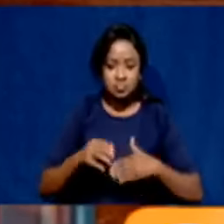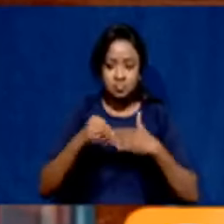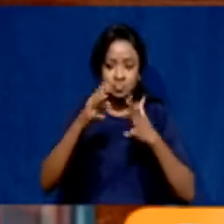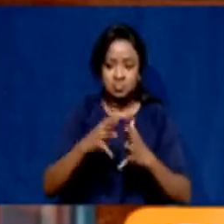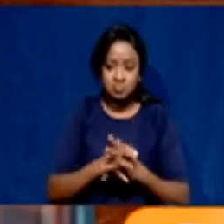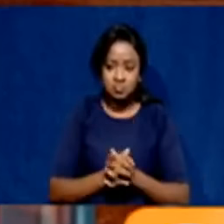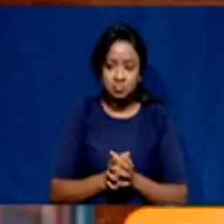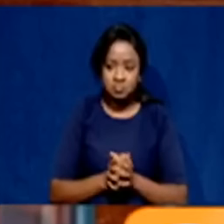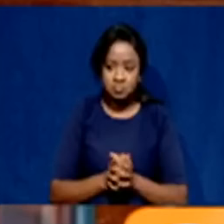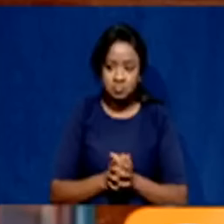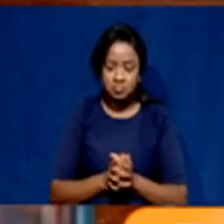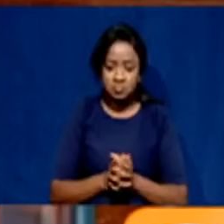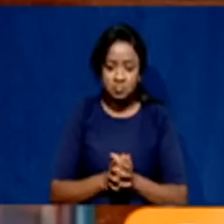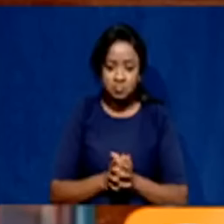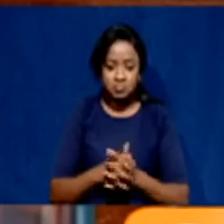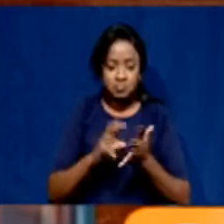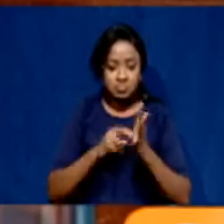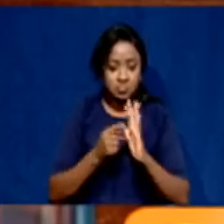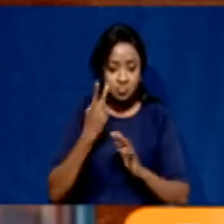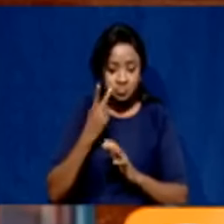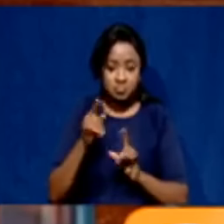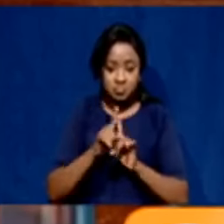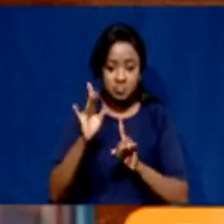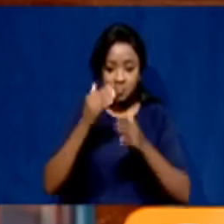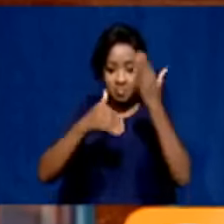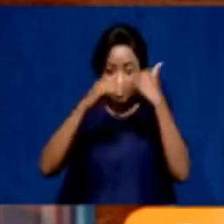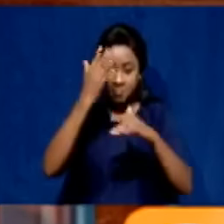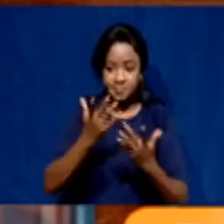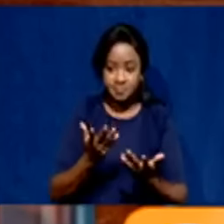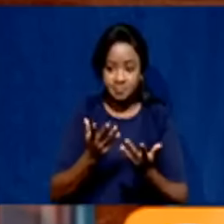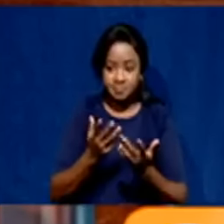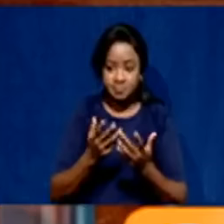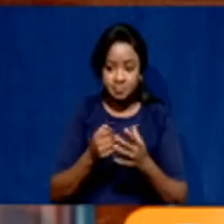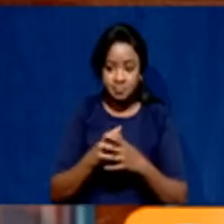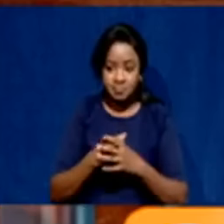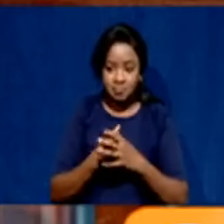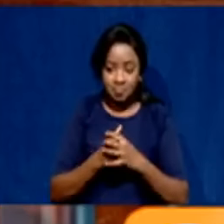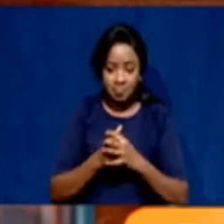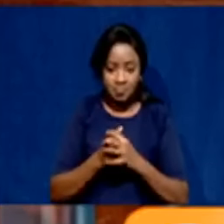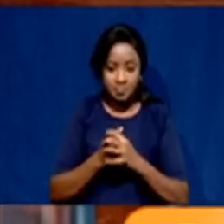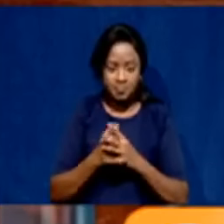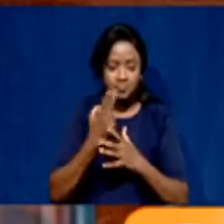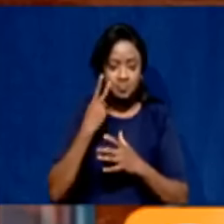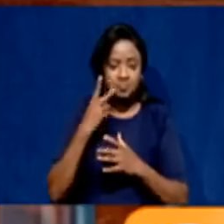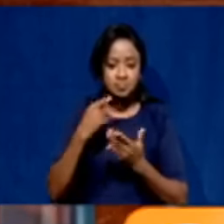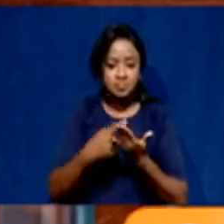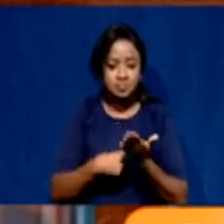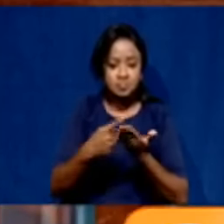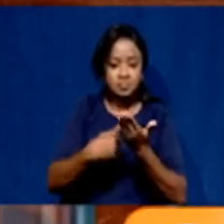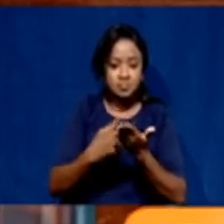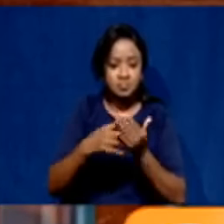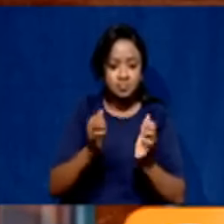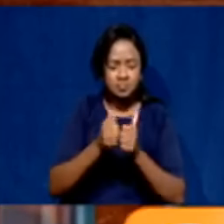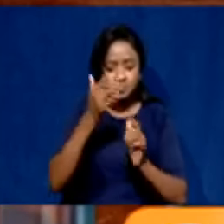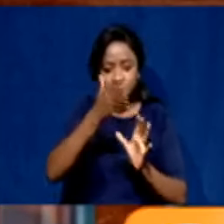president. So it's really like a university class. You know, the amount of intellectual discourse that goes on